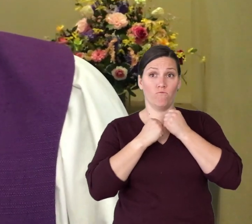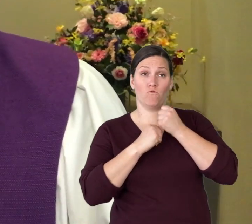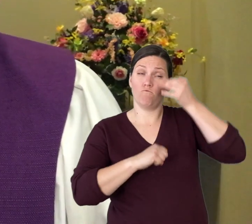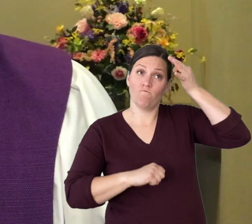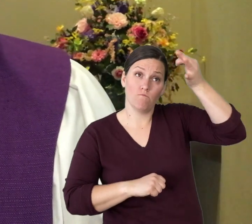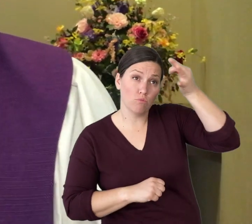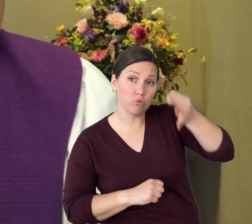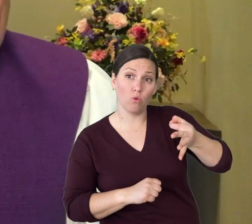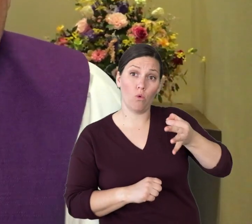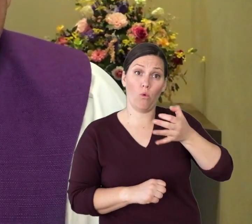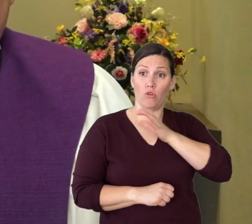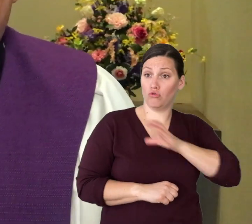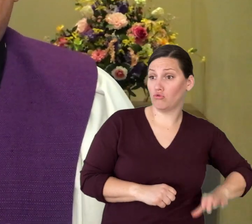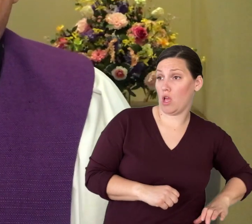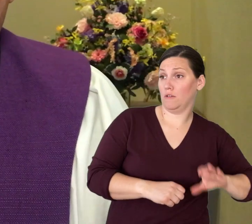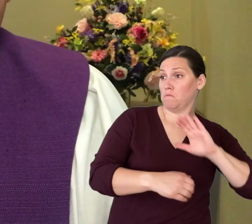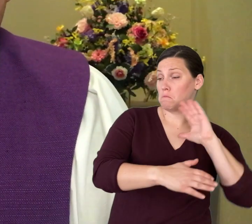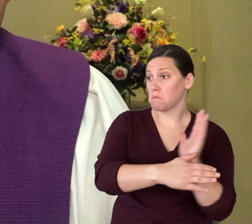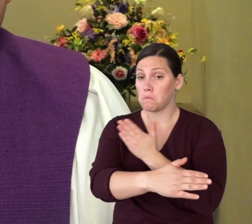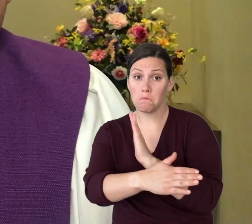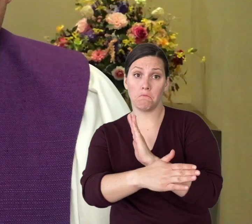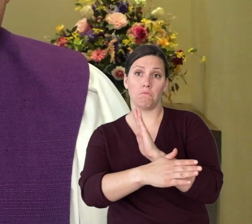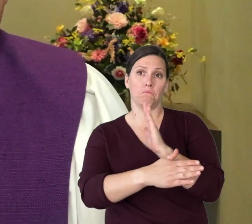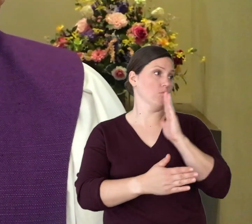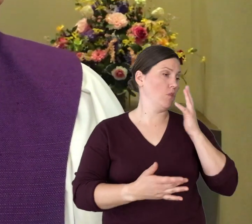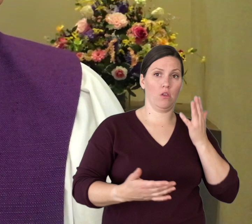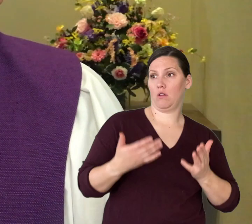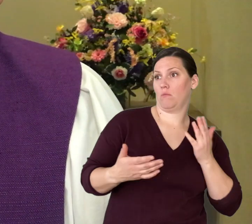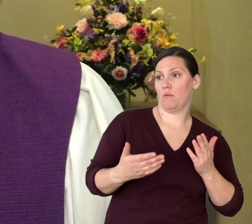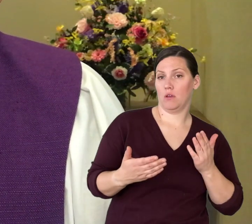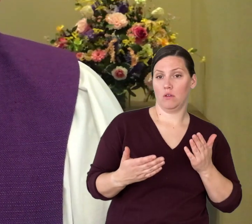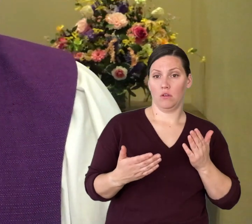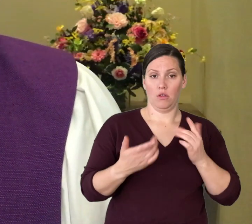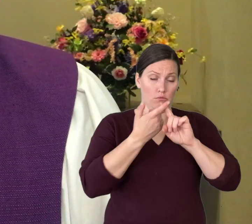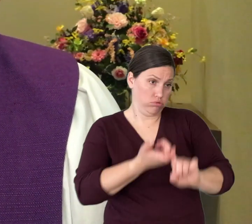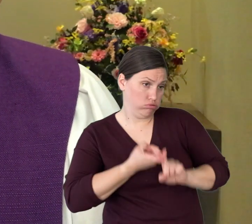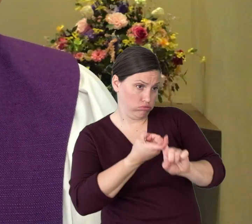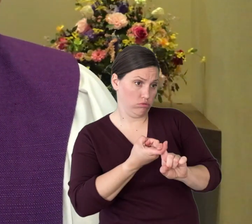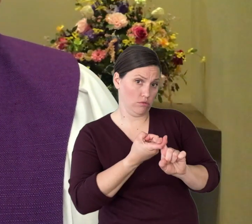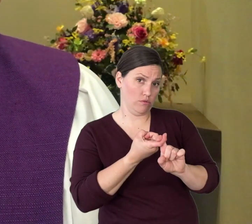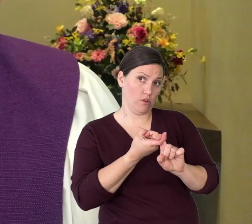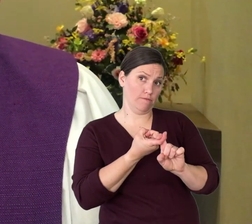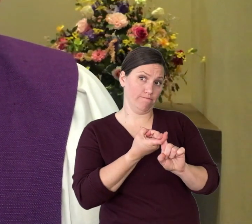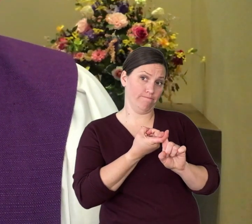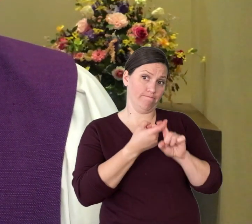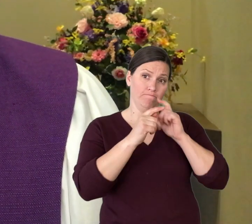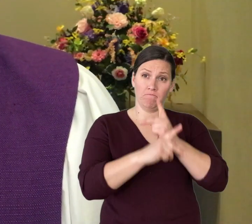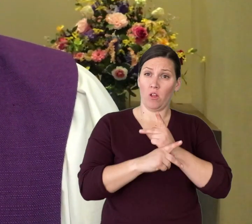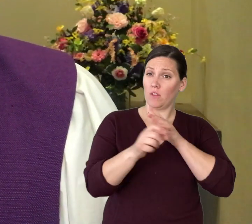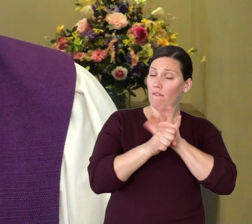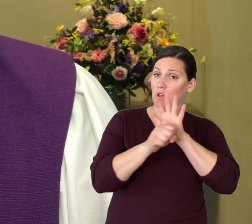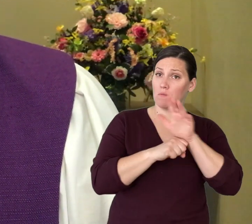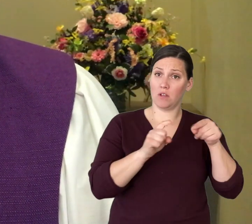a sermon or a Christian hymn. Perhaps a friend who cares